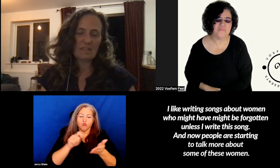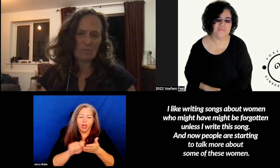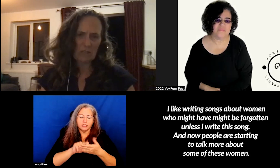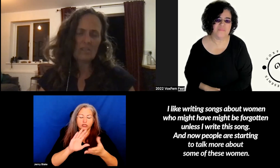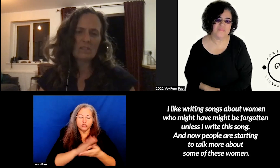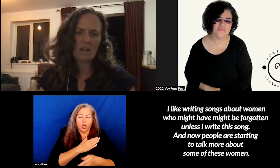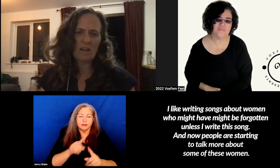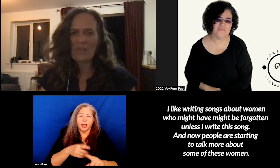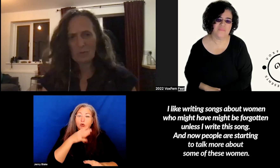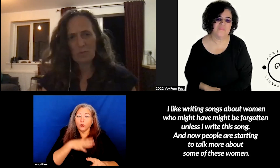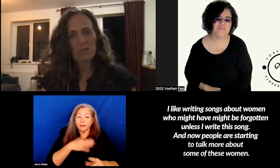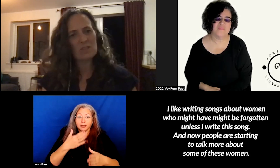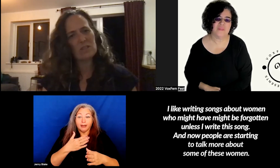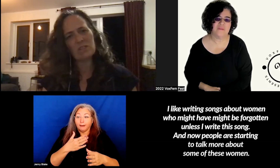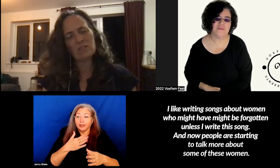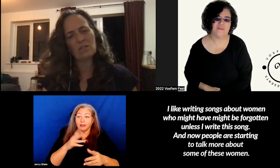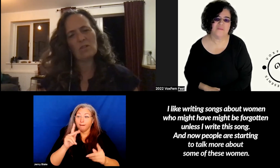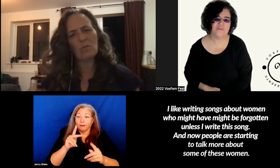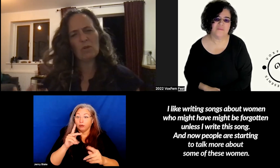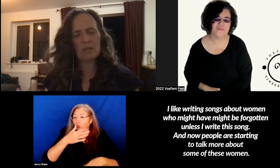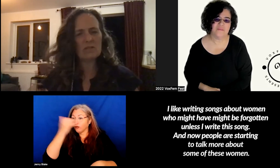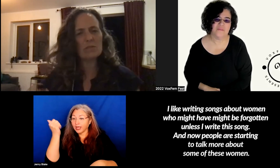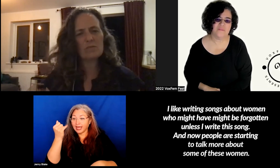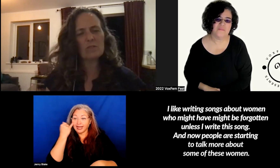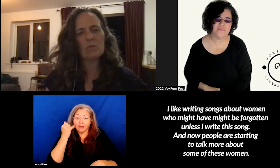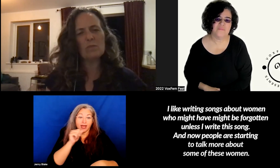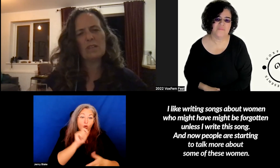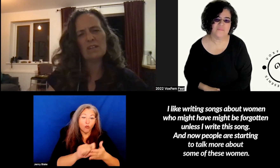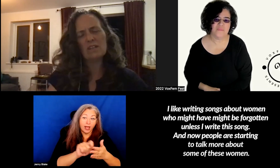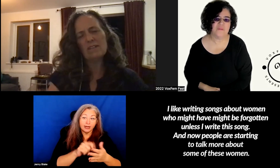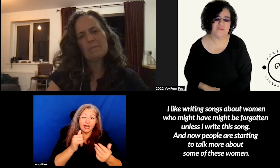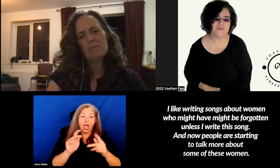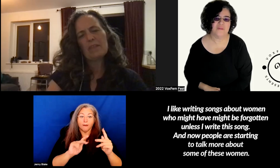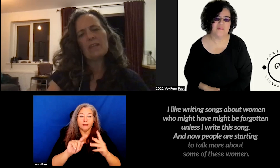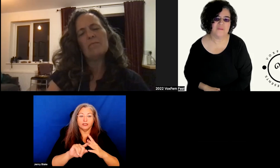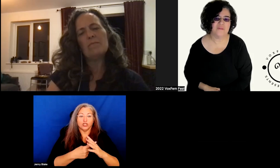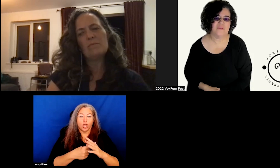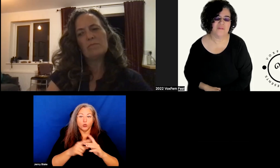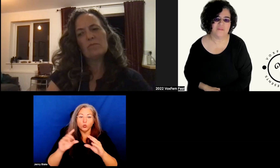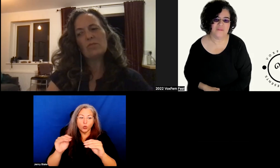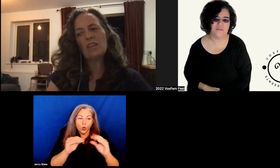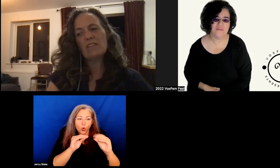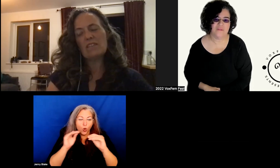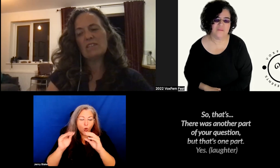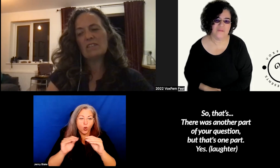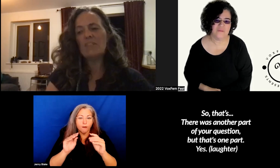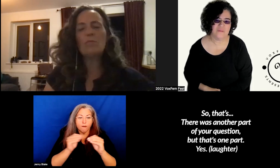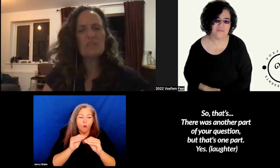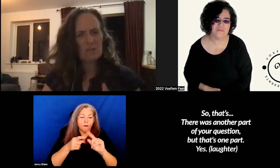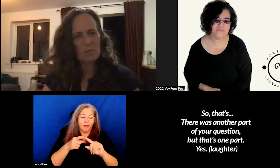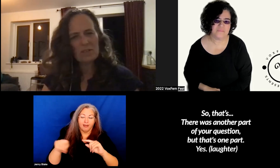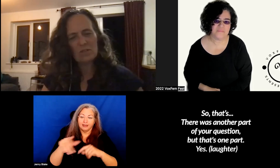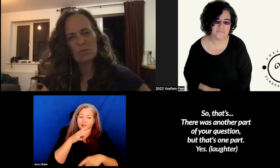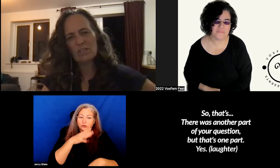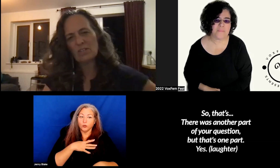unless I write this song. And now people are starting to talk more about some of these women. And so that's, there